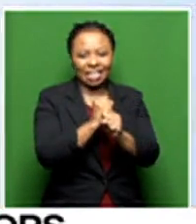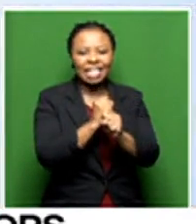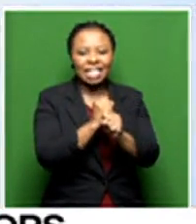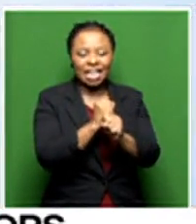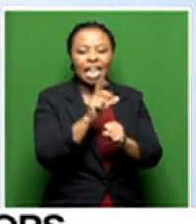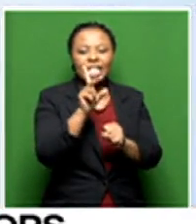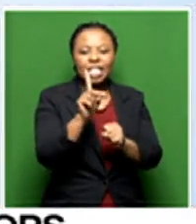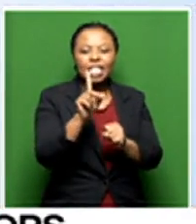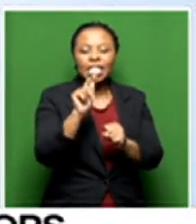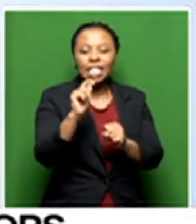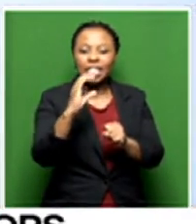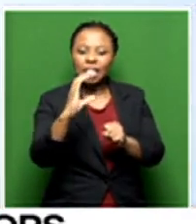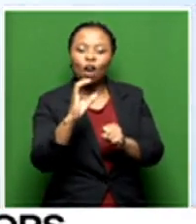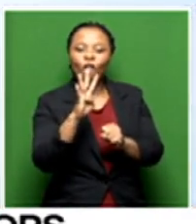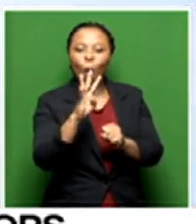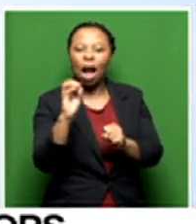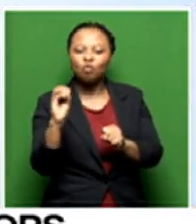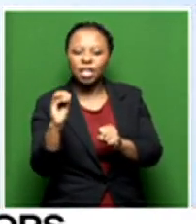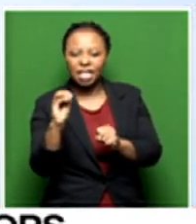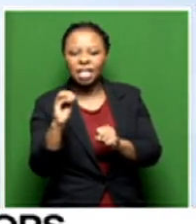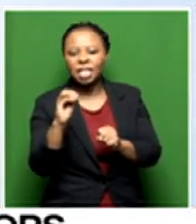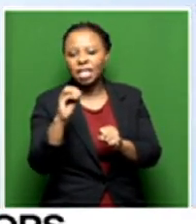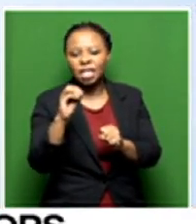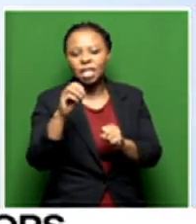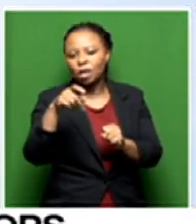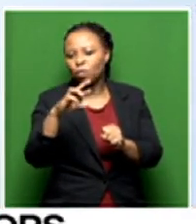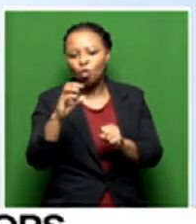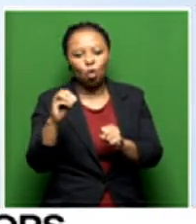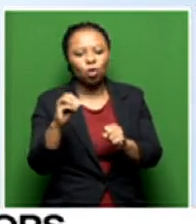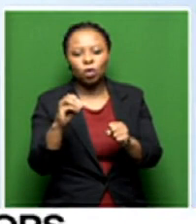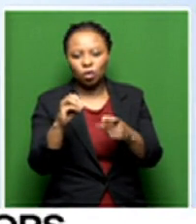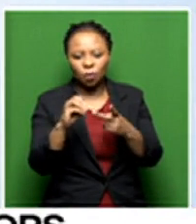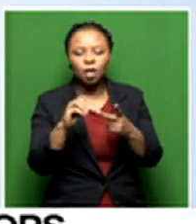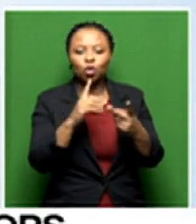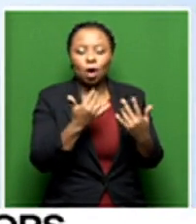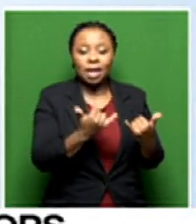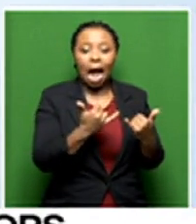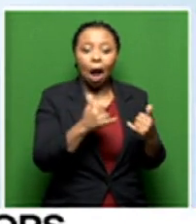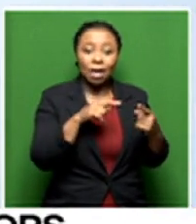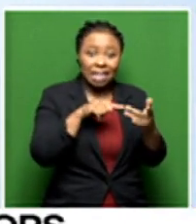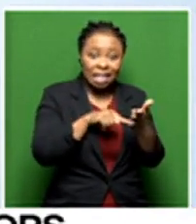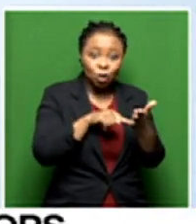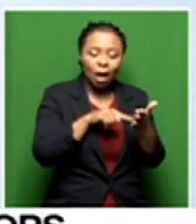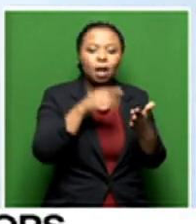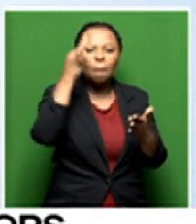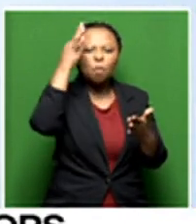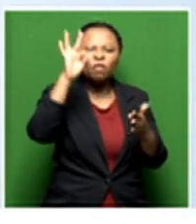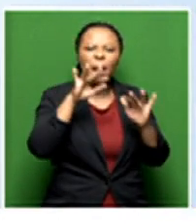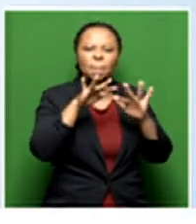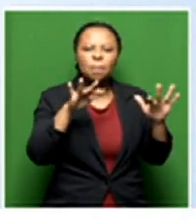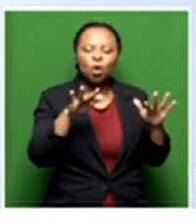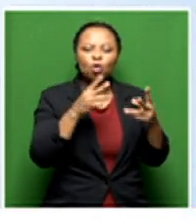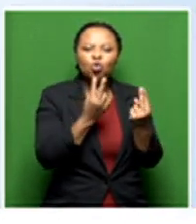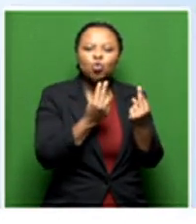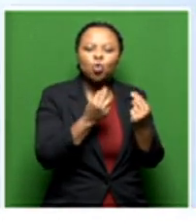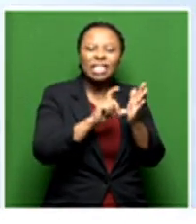going to be DTC 400 Pro Smart. But this one is going to be for people, especially professional people, you know, designers